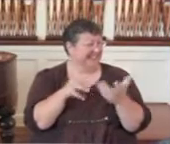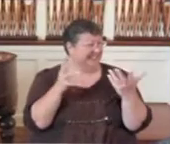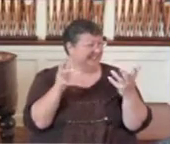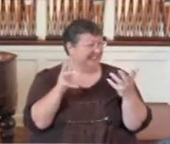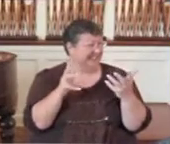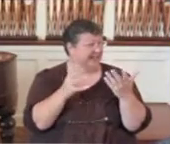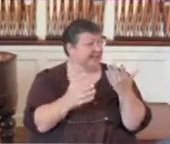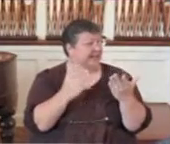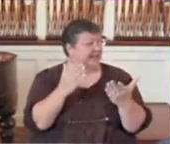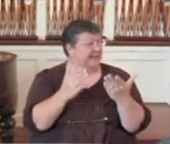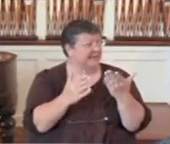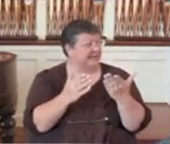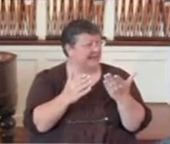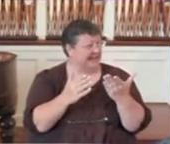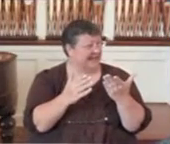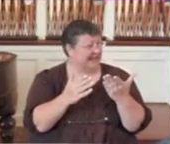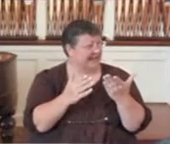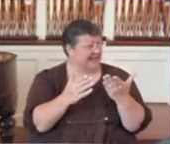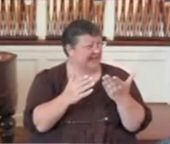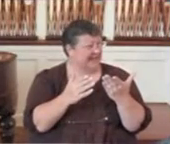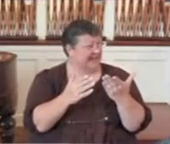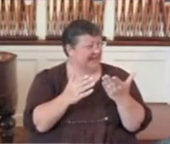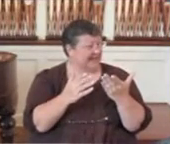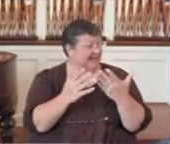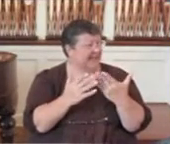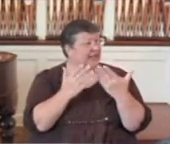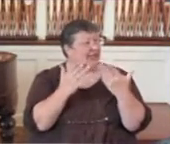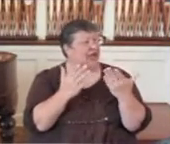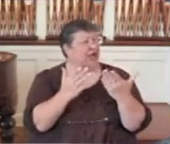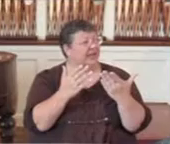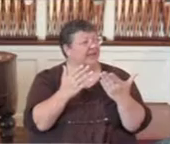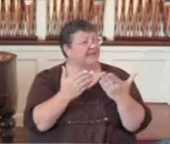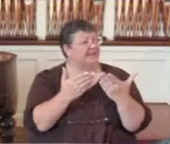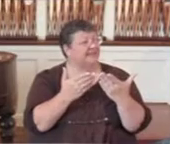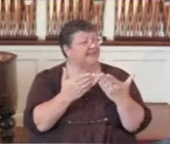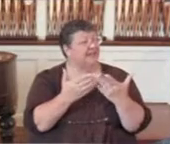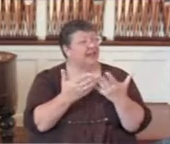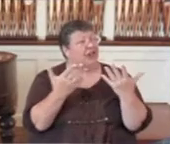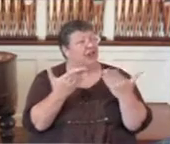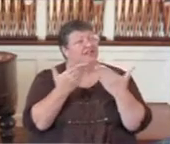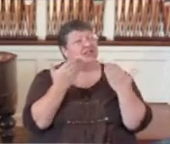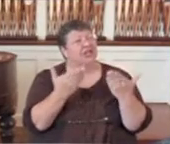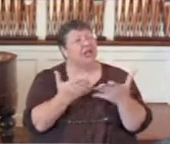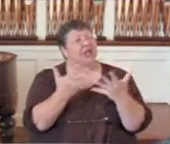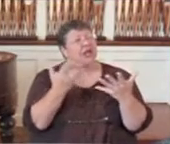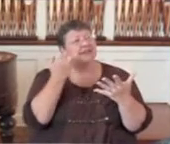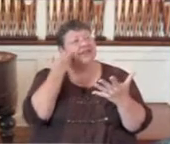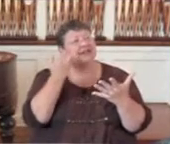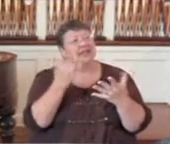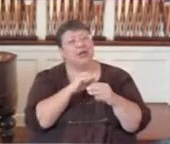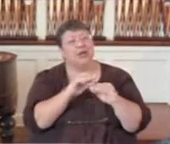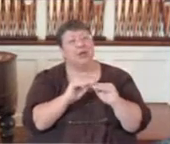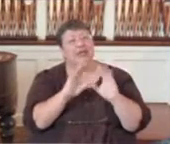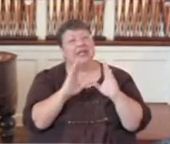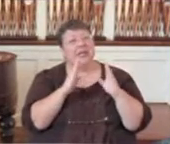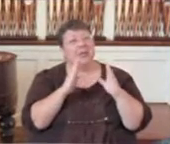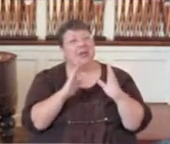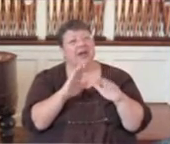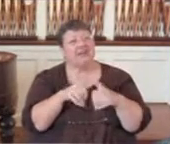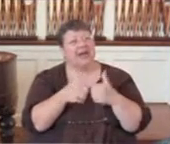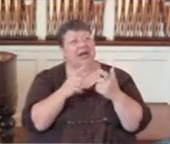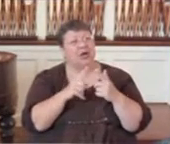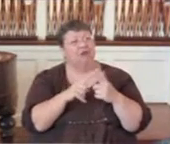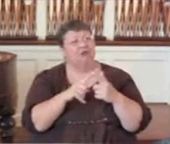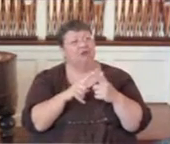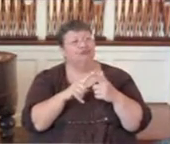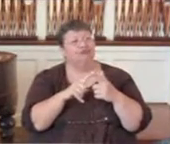We get a lot of suggestions and a lot of ideas and no clear way of how to enact all of them.